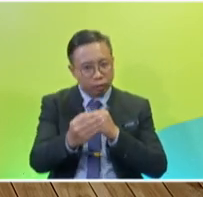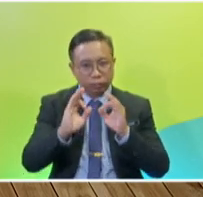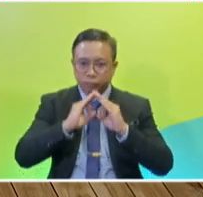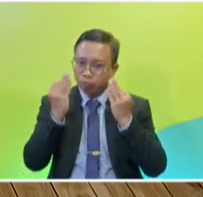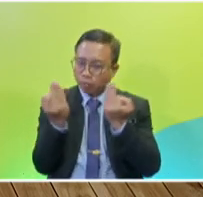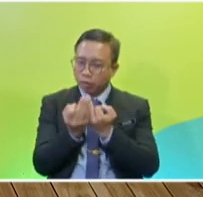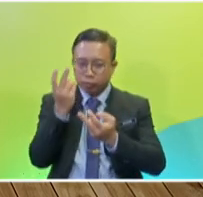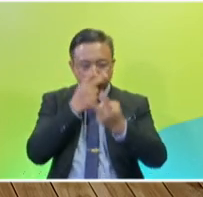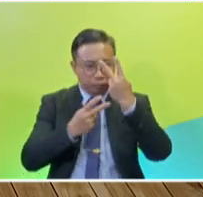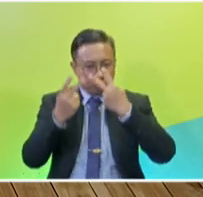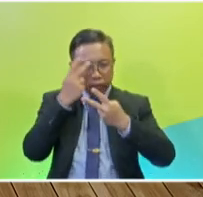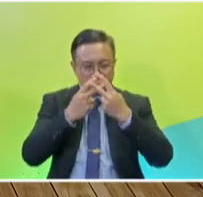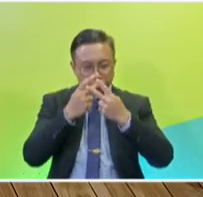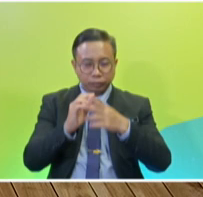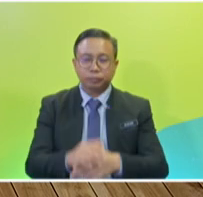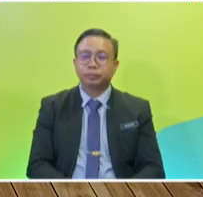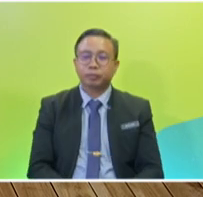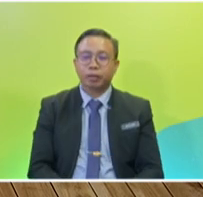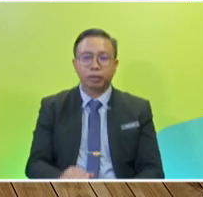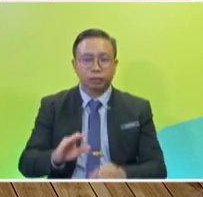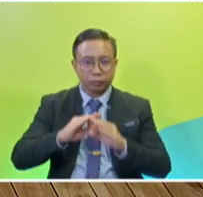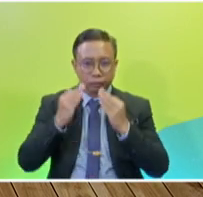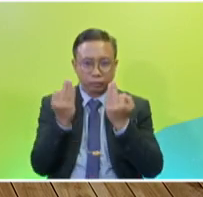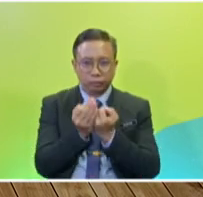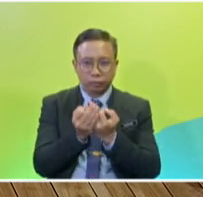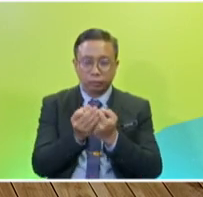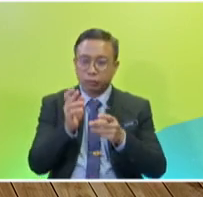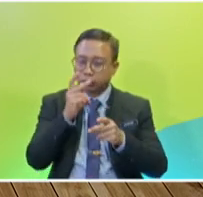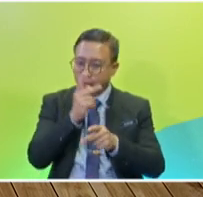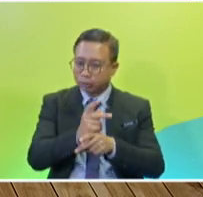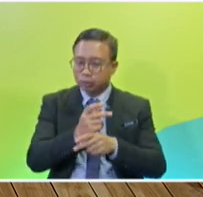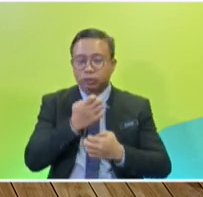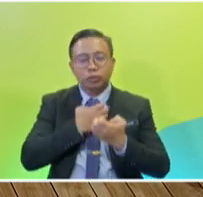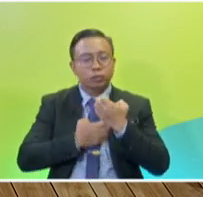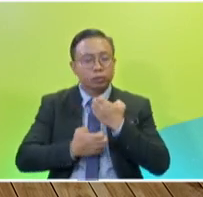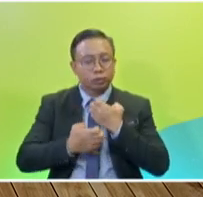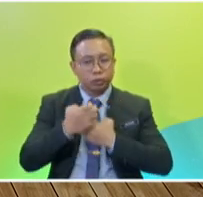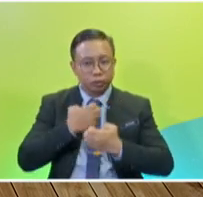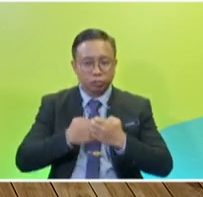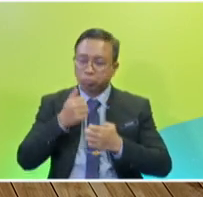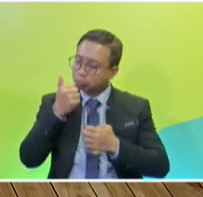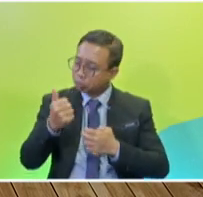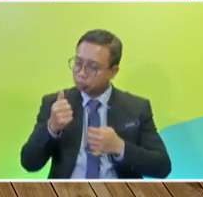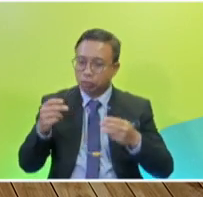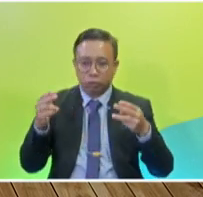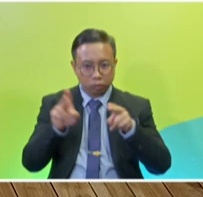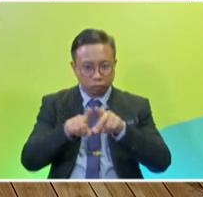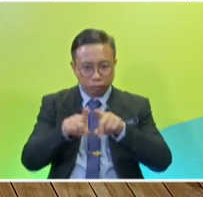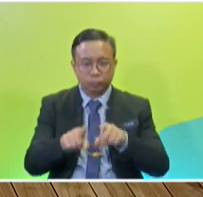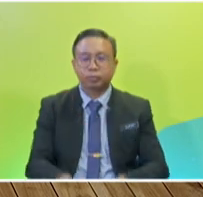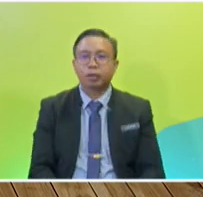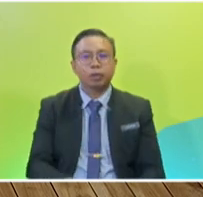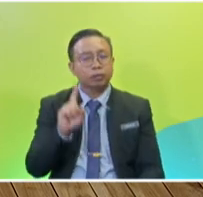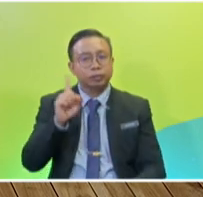as I treasure my family. And this keeps us emotionally closer to each other. Shafika, can you, mm-hmm, see the difference between